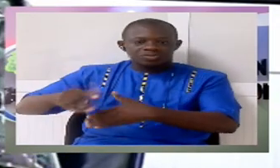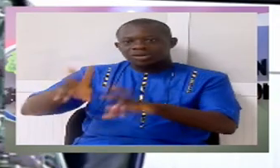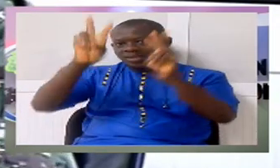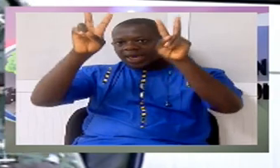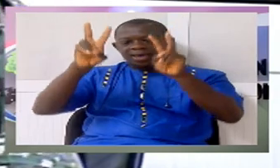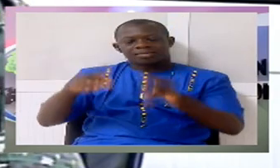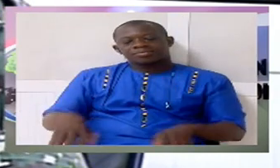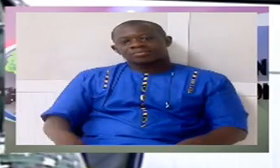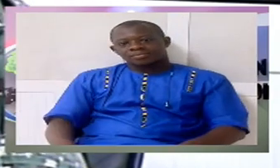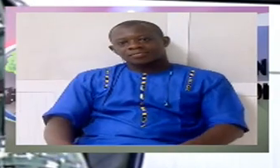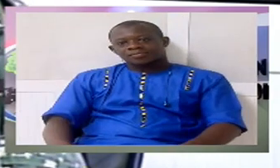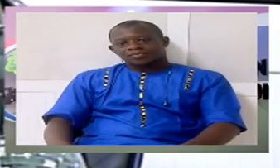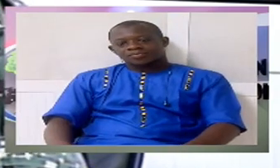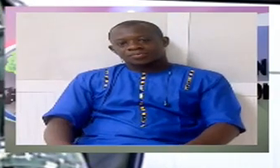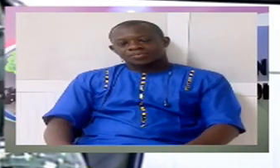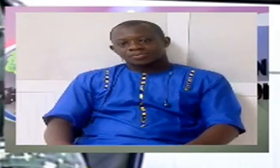he?